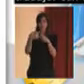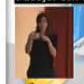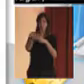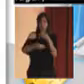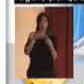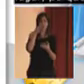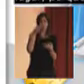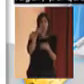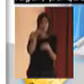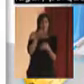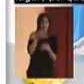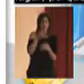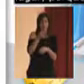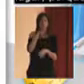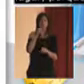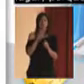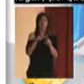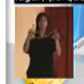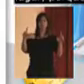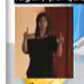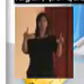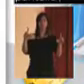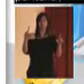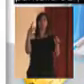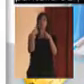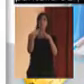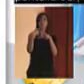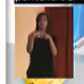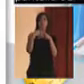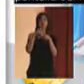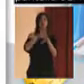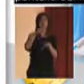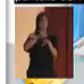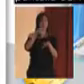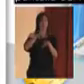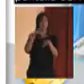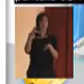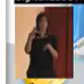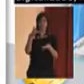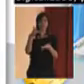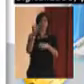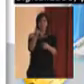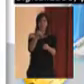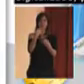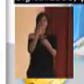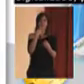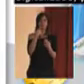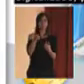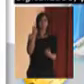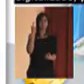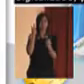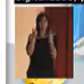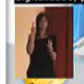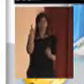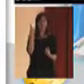all, because anything that is on the computer screen, any object that has been digitalized has lost